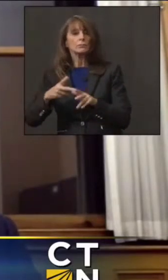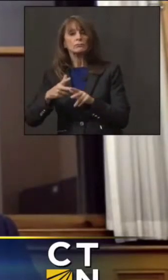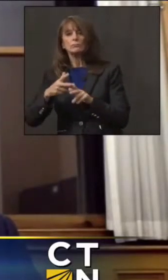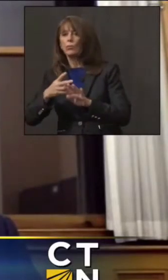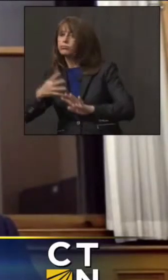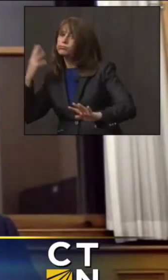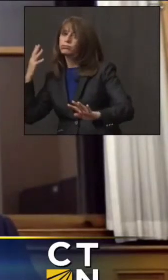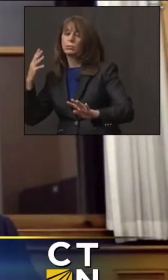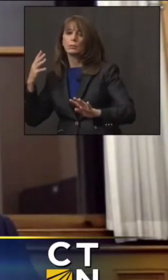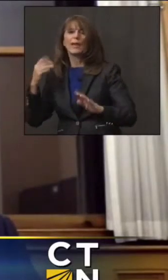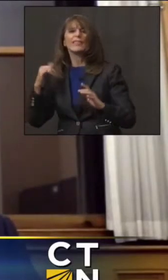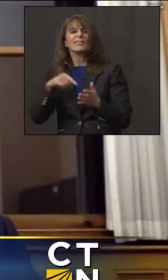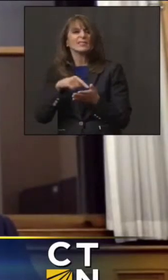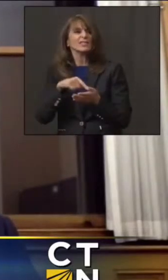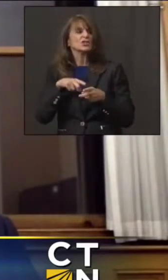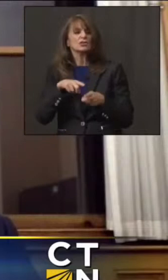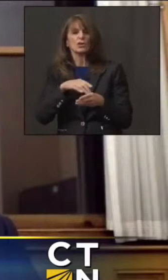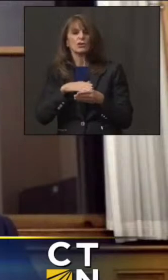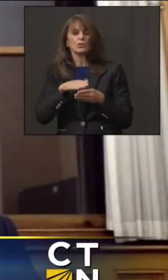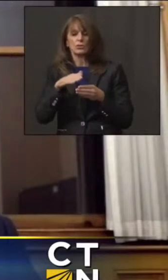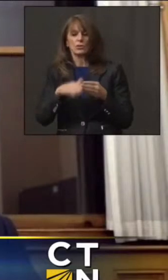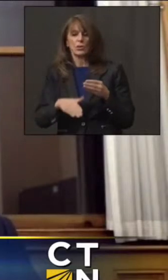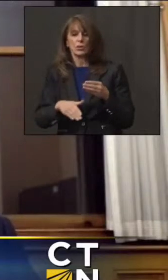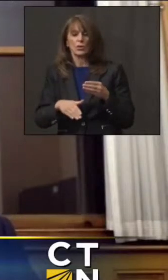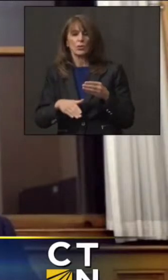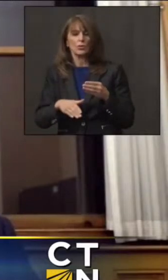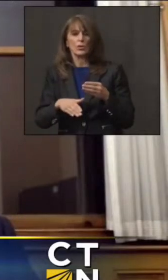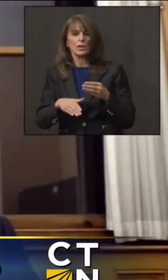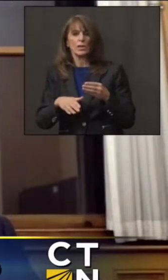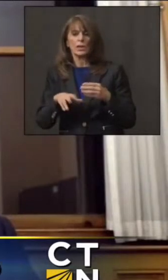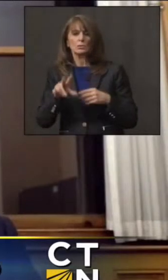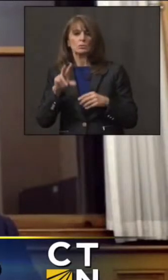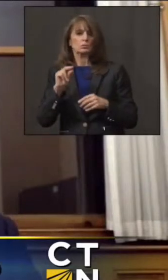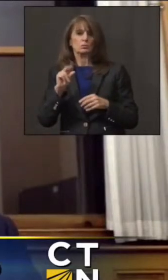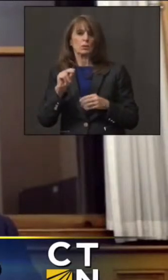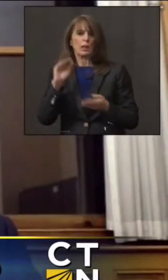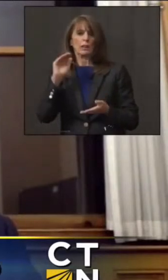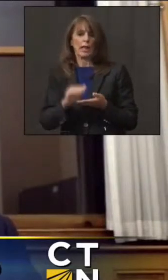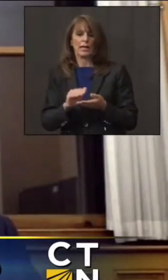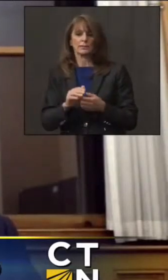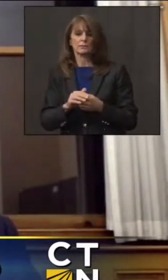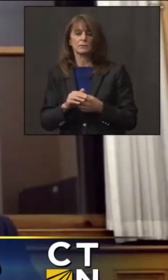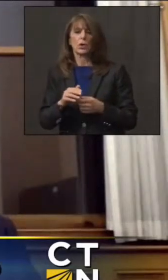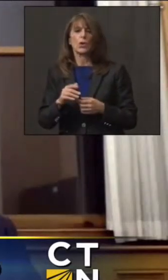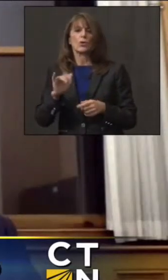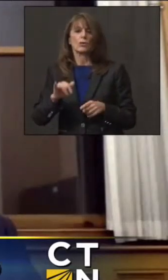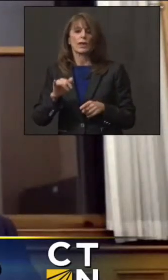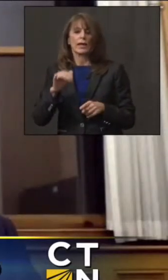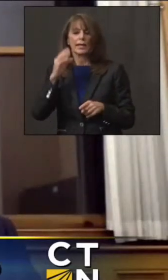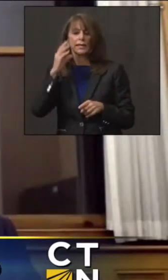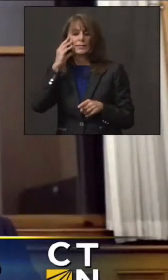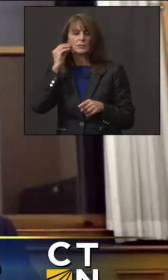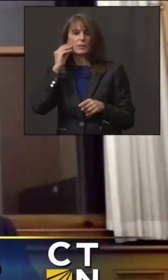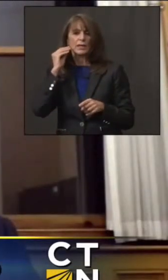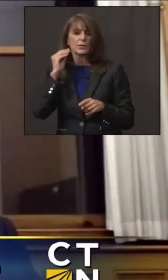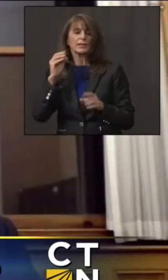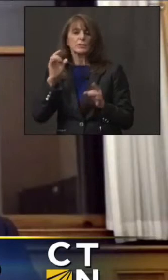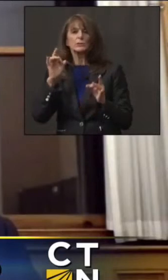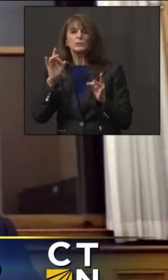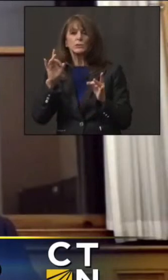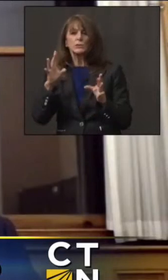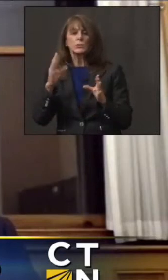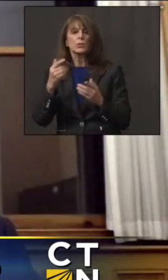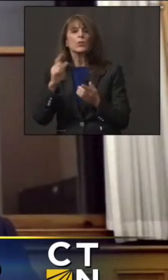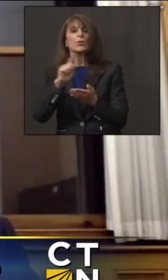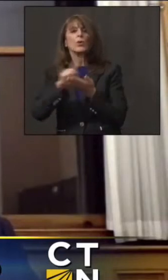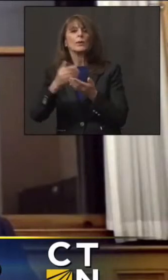of large lines or capacity constraints. So I think we experienced, a little bit of a perfect storm in that prior week with